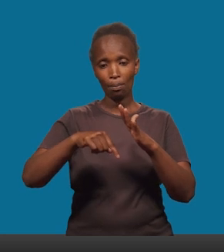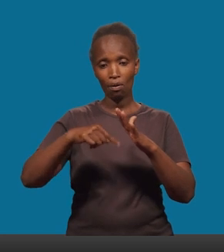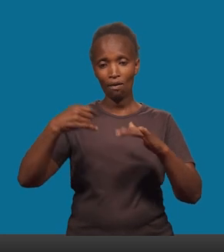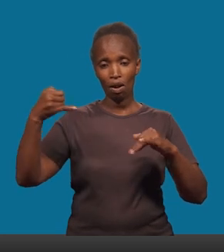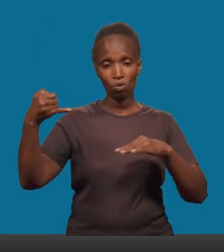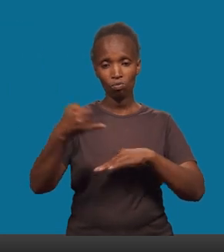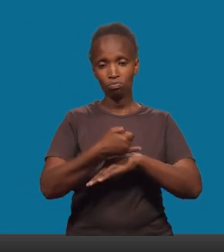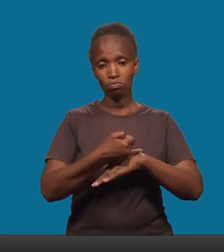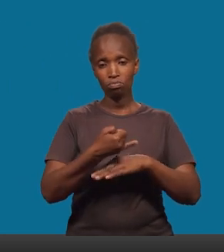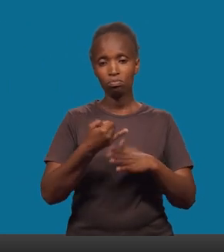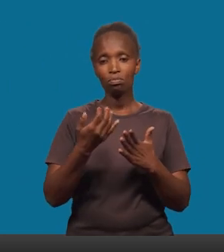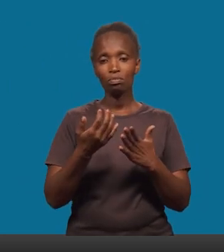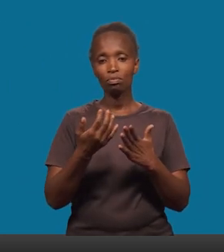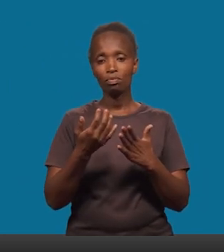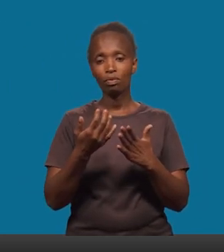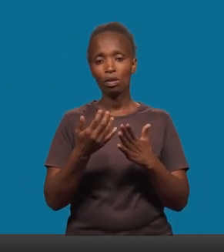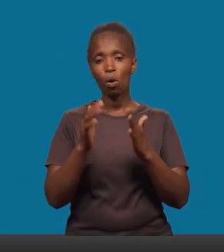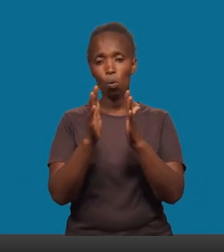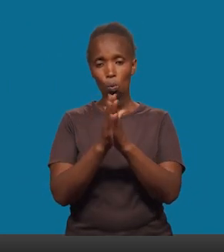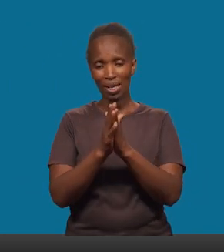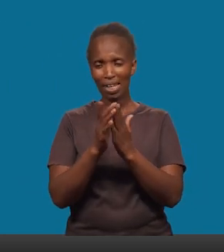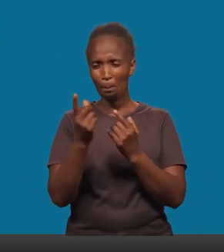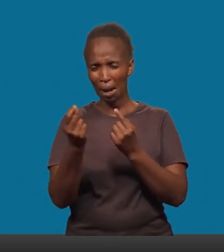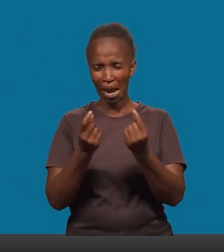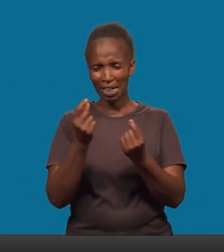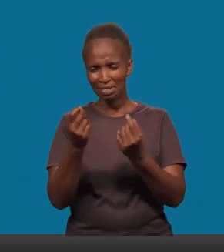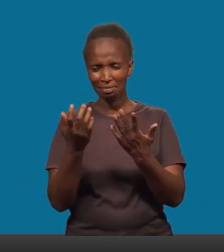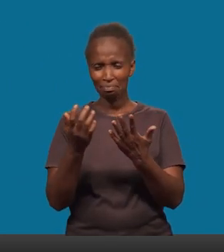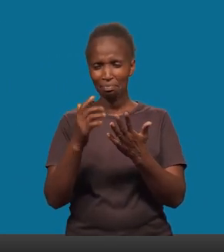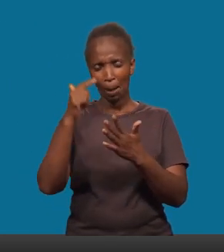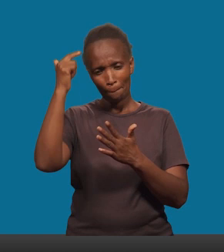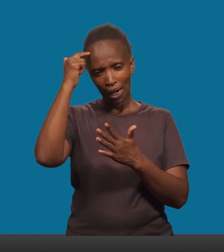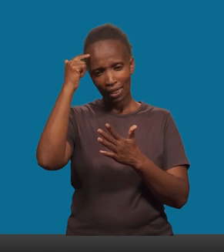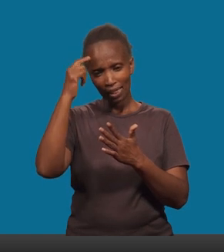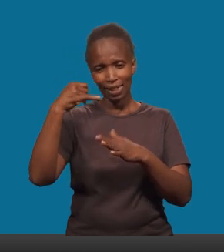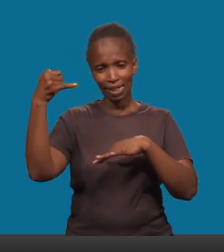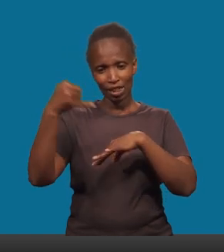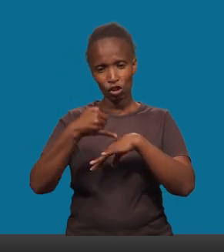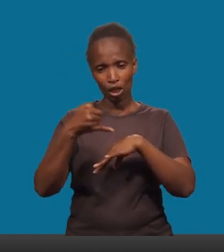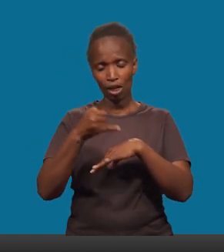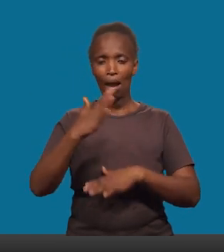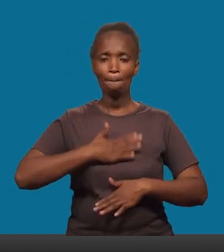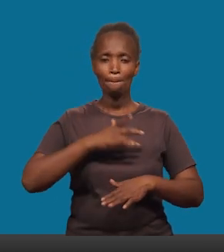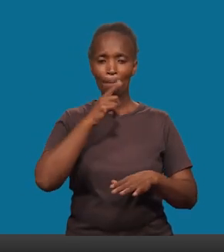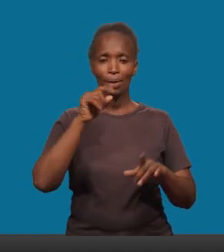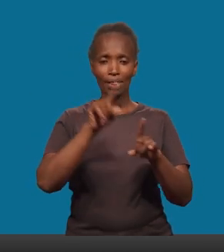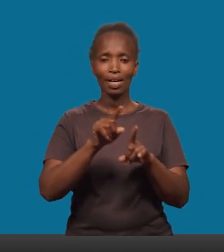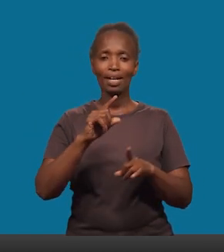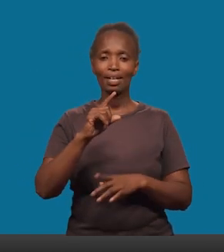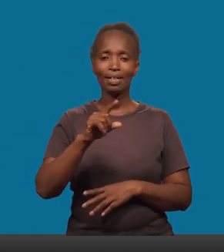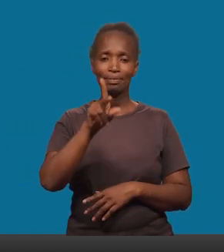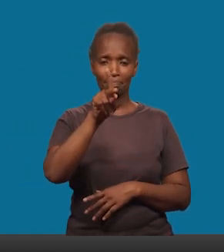deep cut wounds to the scalp with a mild to moderate brain injury. My brother